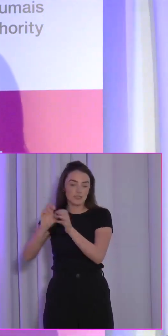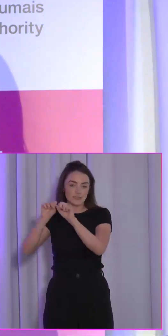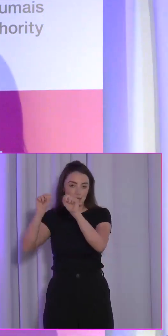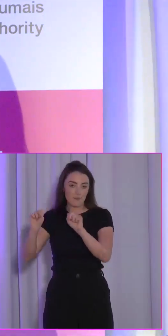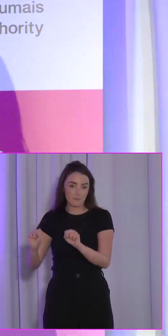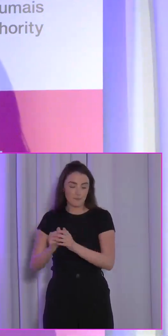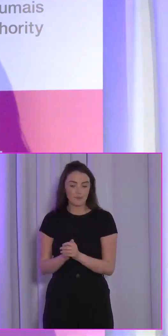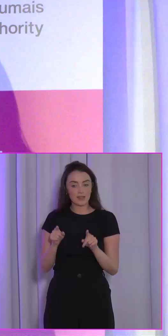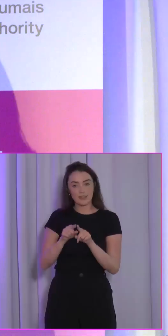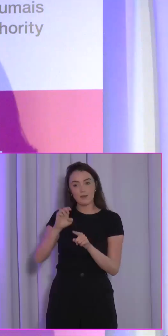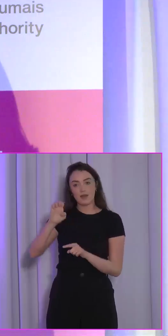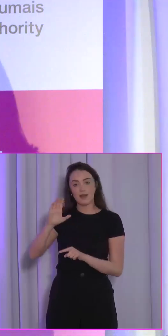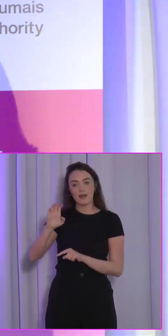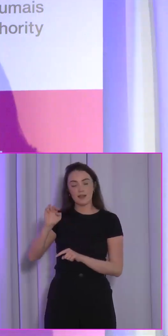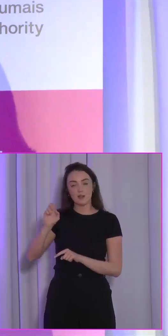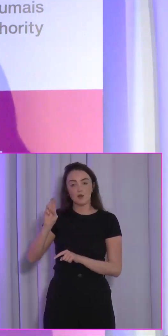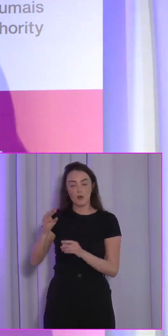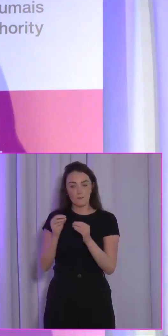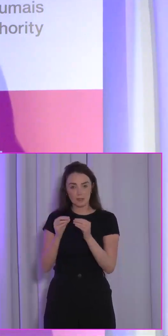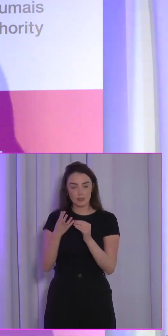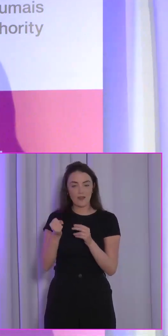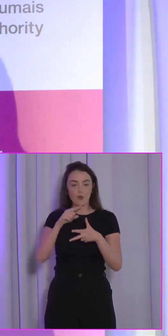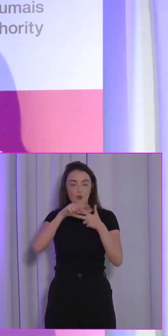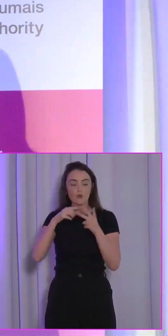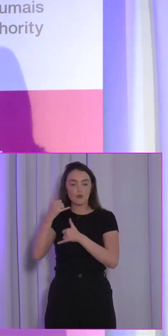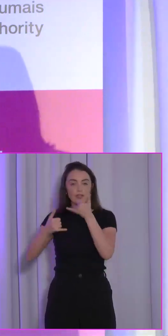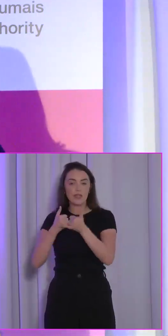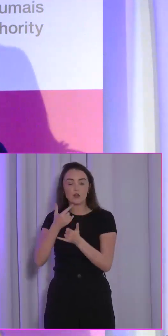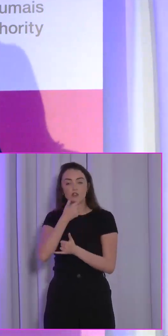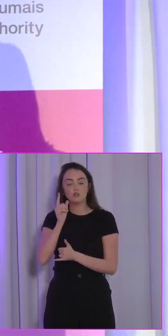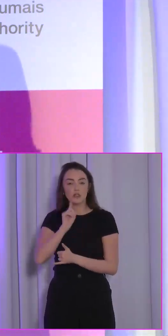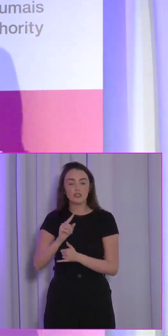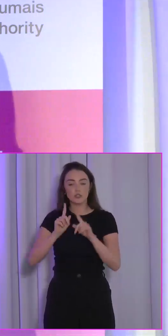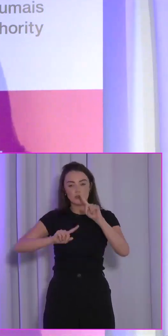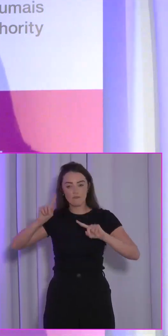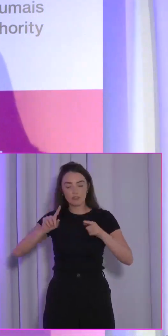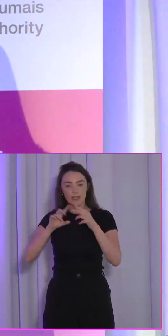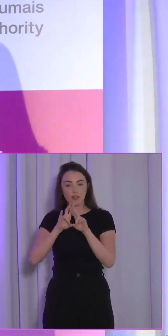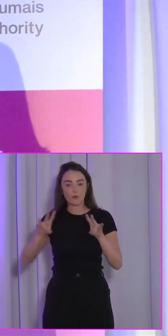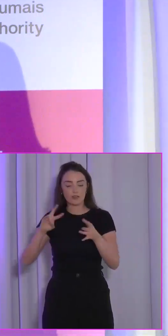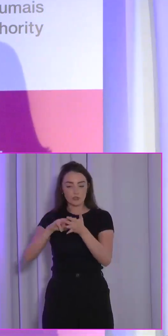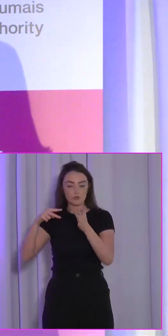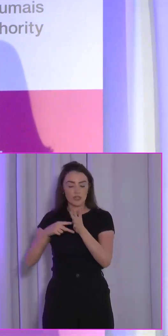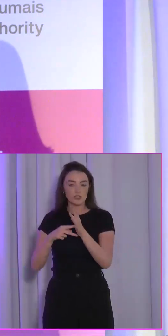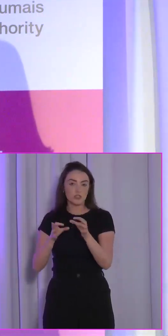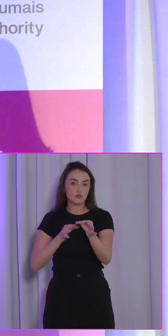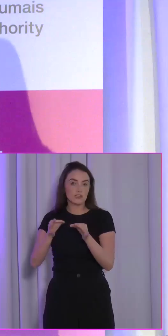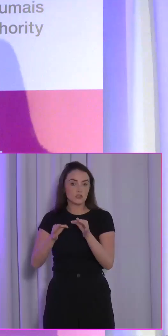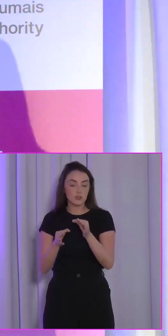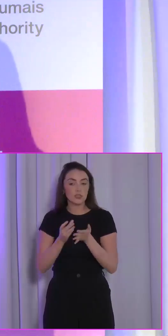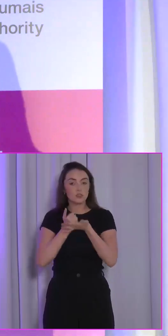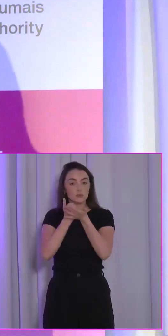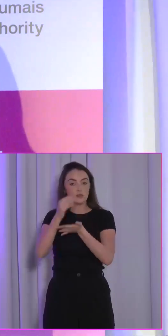by Eleanor, have a 3-year gender equality, diversity and inclusion strategy, and this is supporting Irish